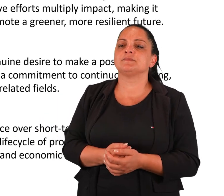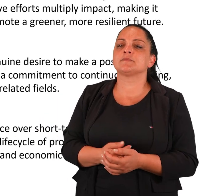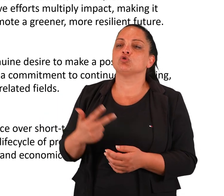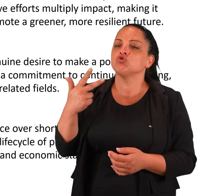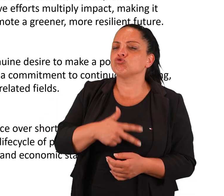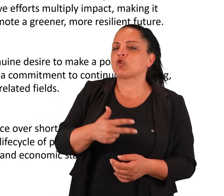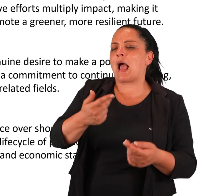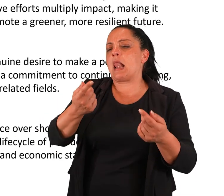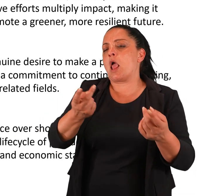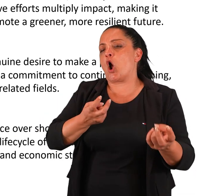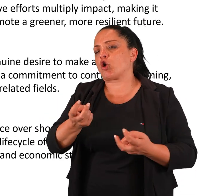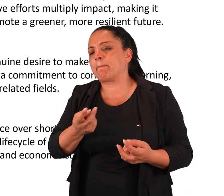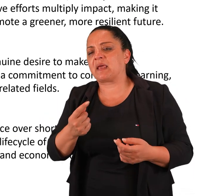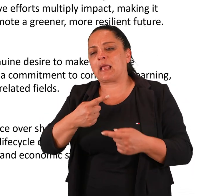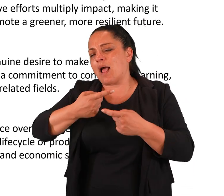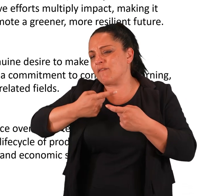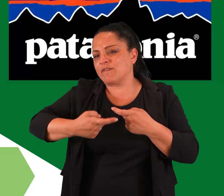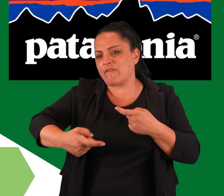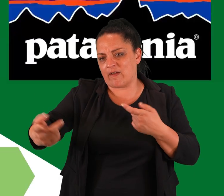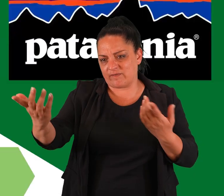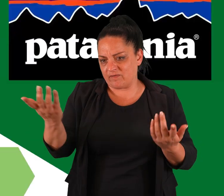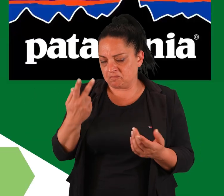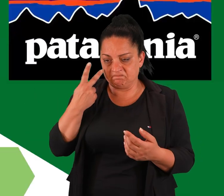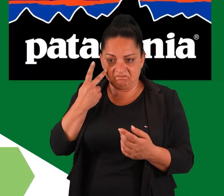economic stability.